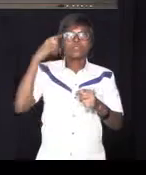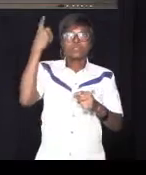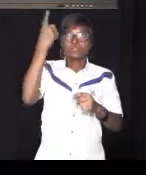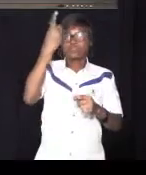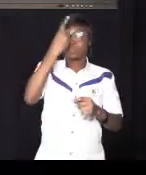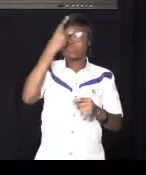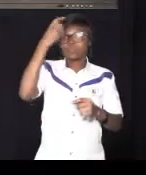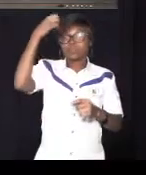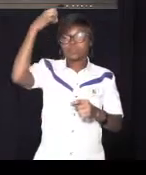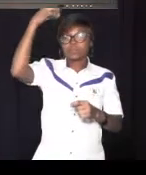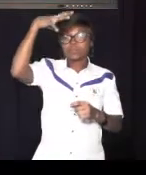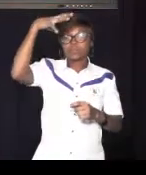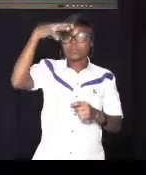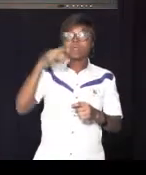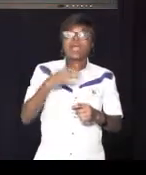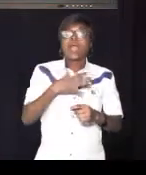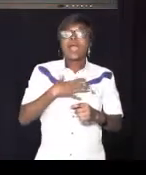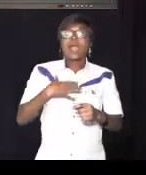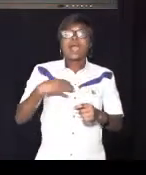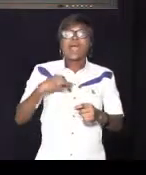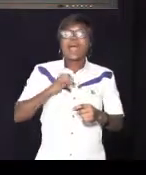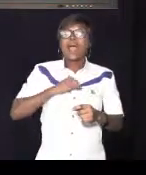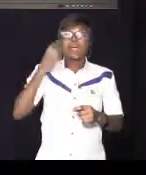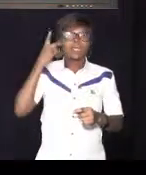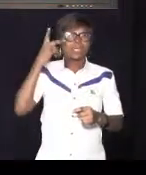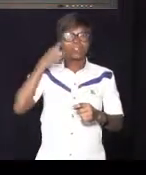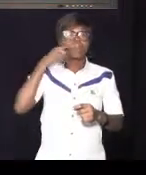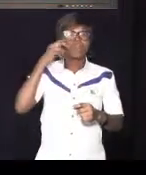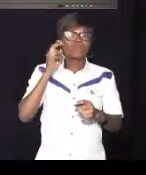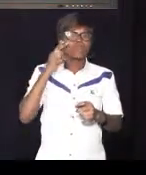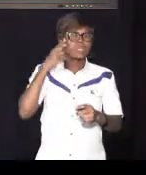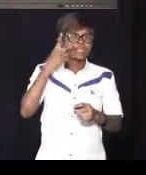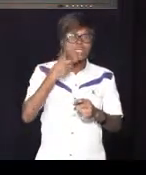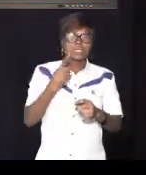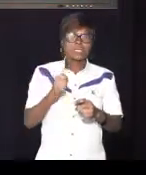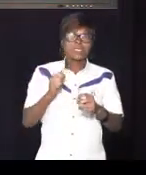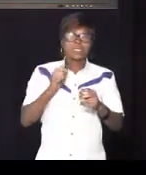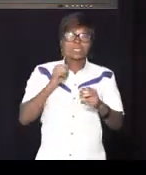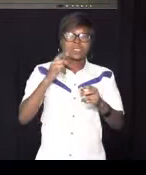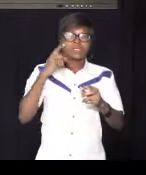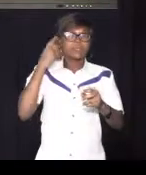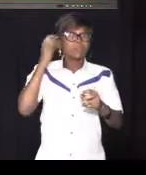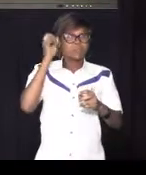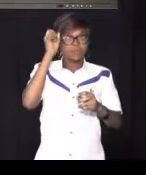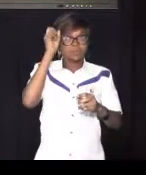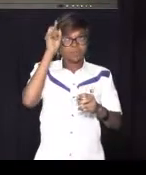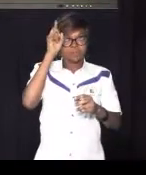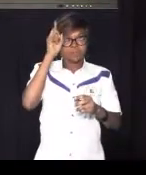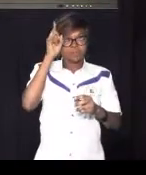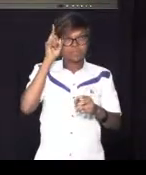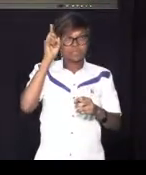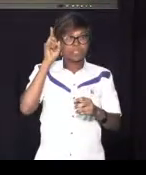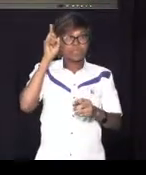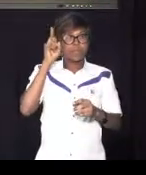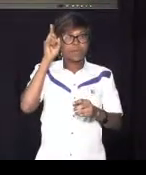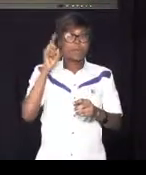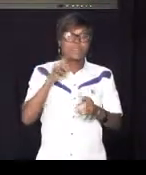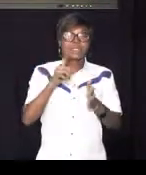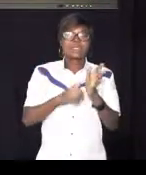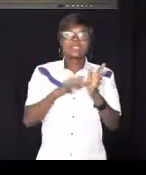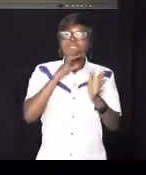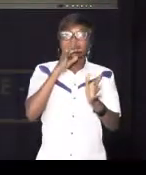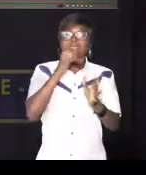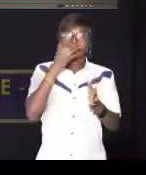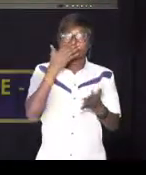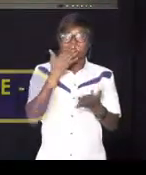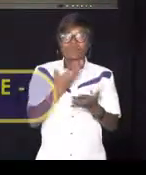Look at it here. I think you can you see this picture? This is the ray from the sun. This is a good